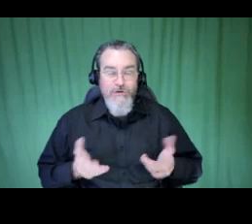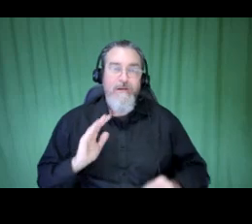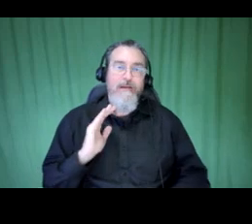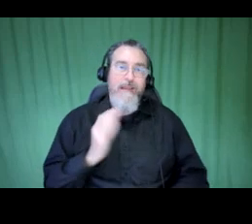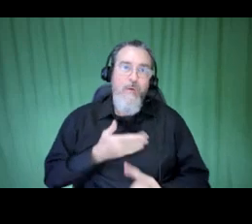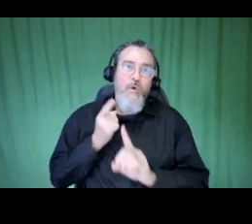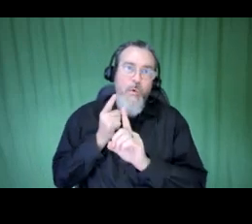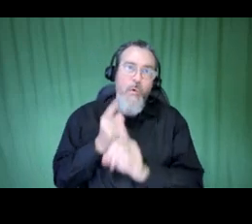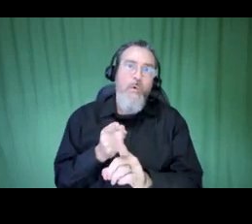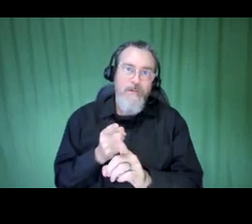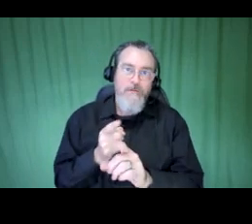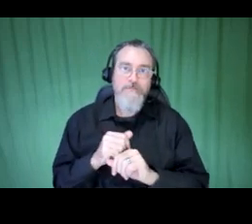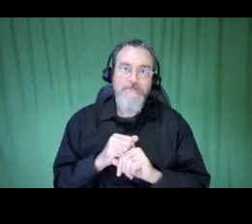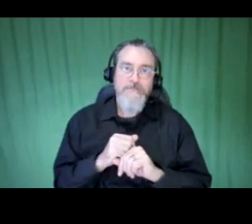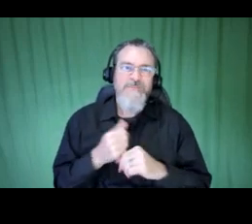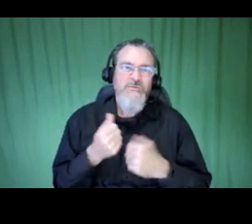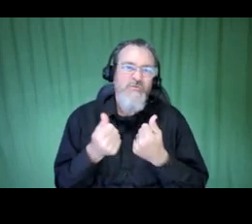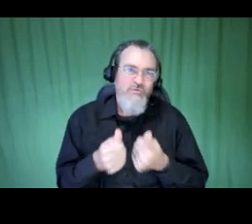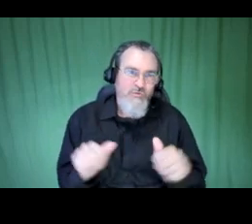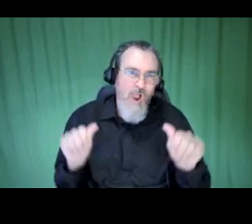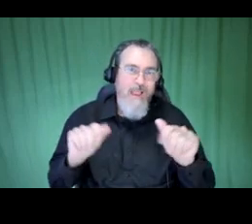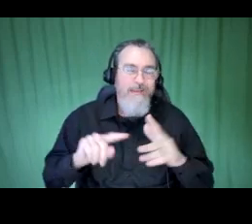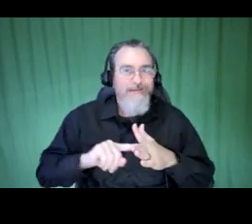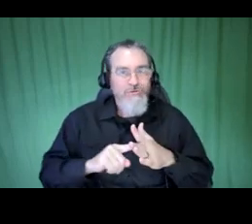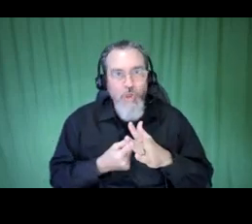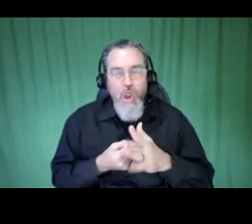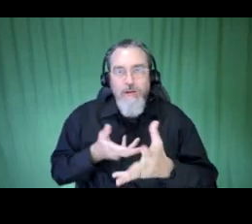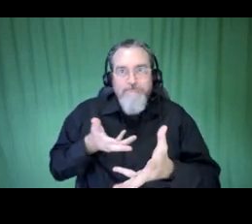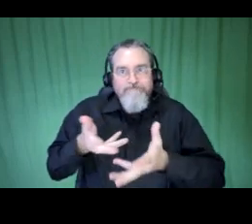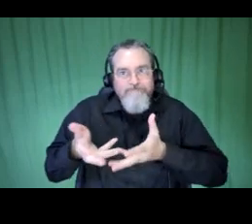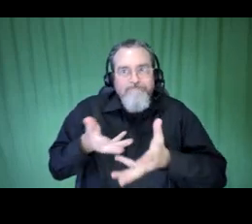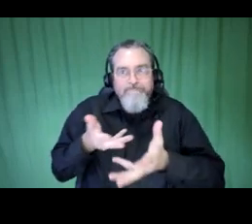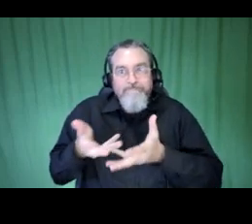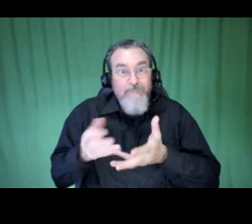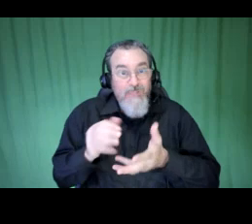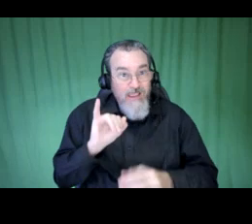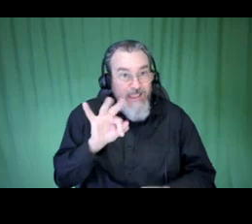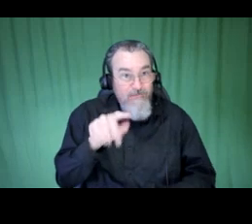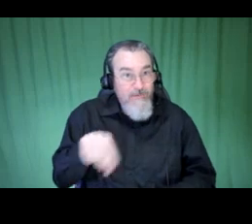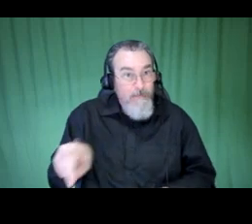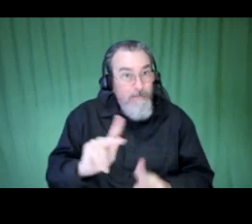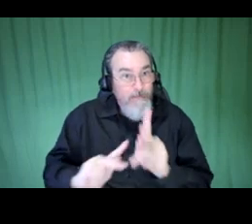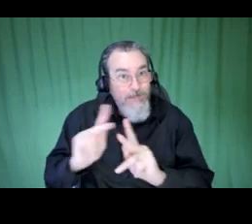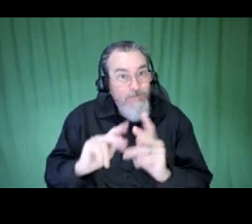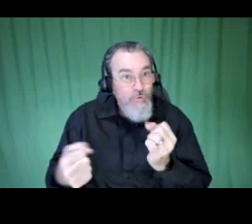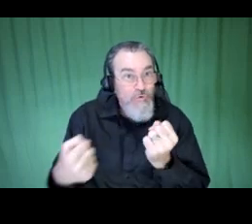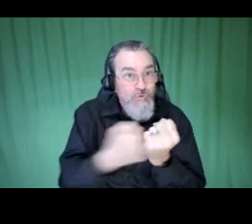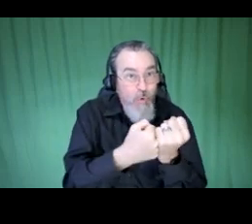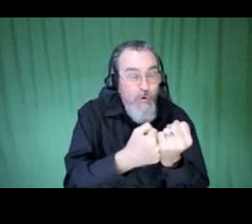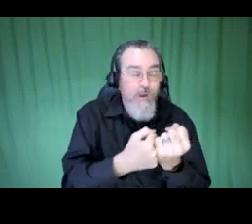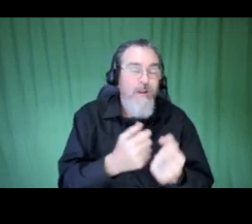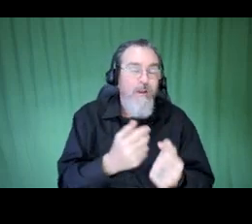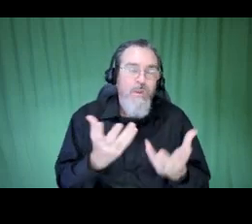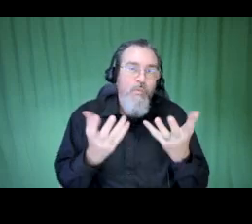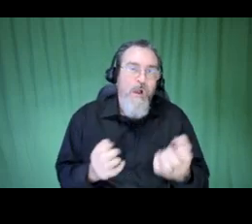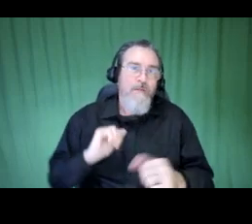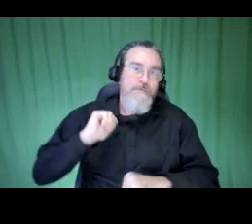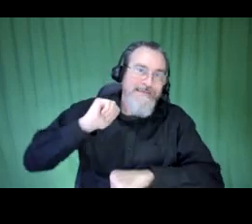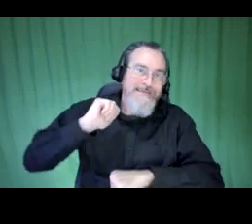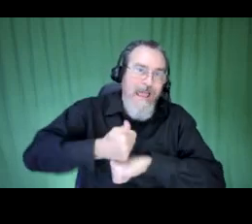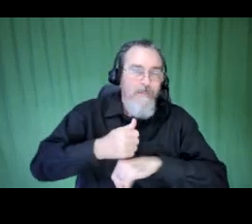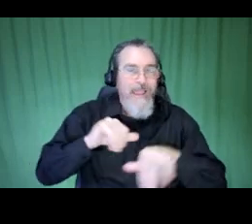to try and begin the conversation, and if people are supportive, to stand up an engineering board. We do for the